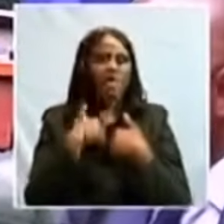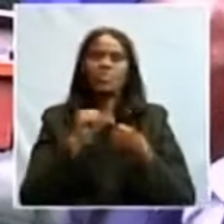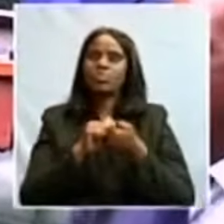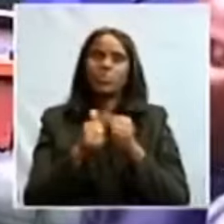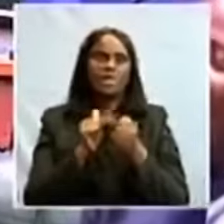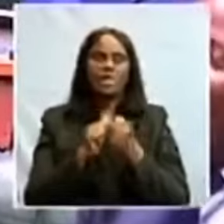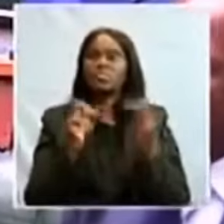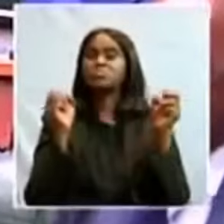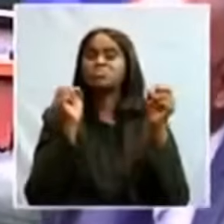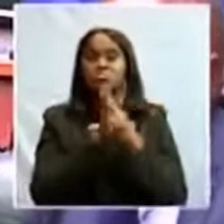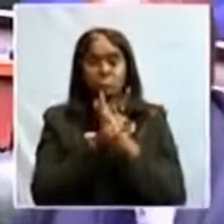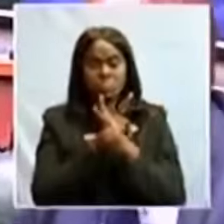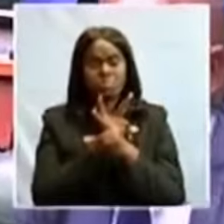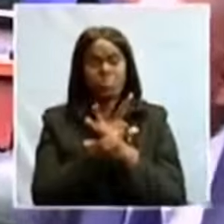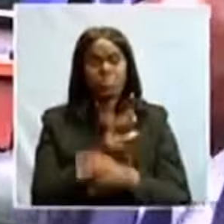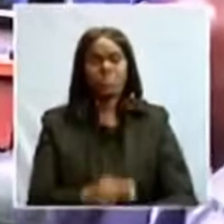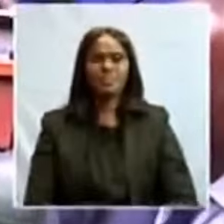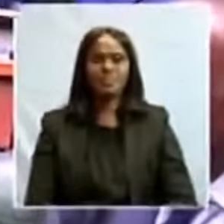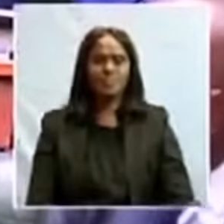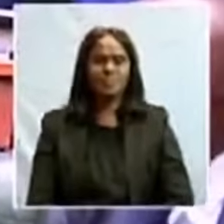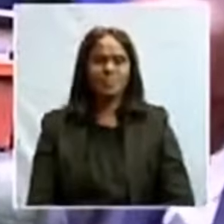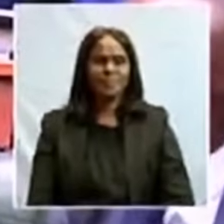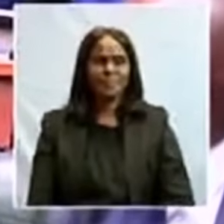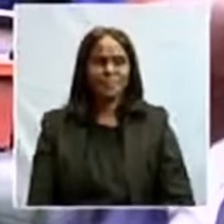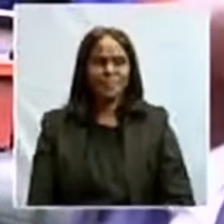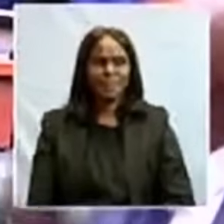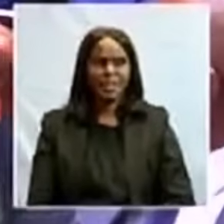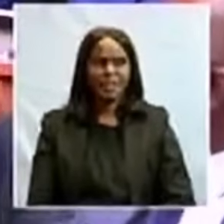that. Thank you, Madam Speaker.